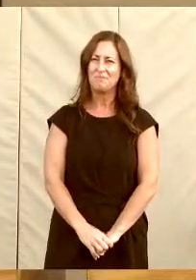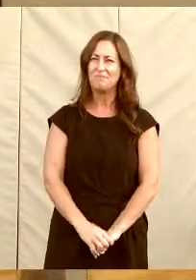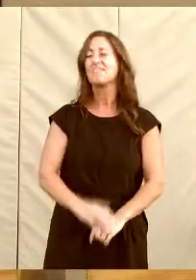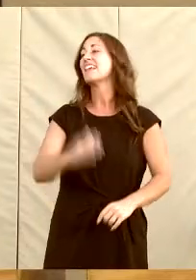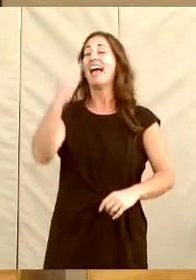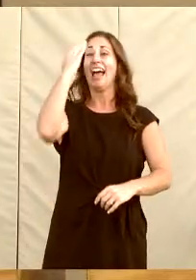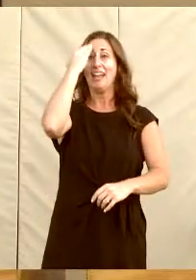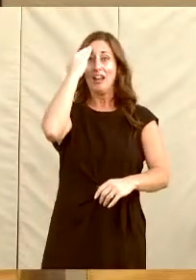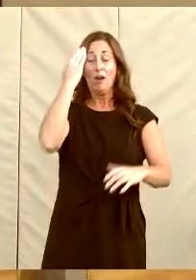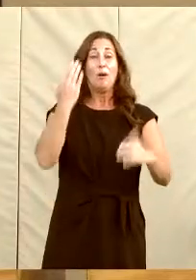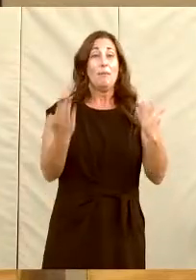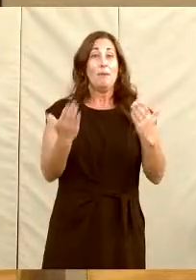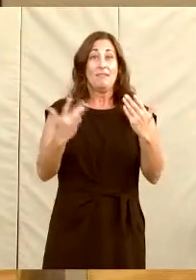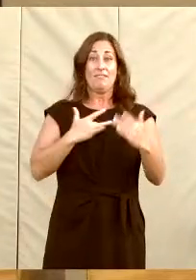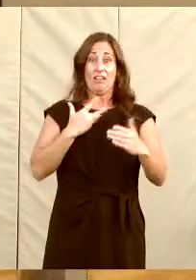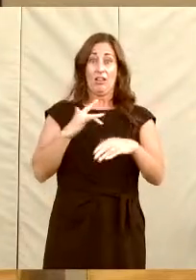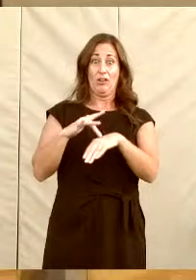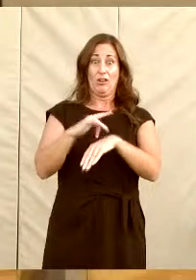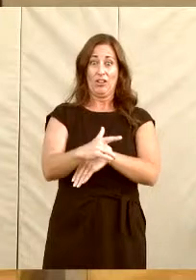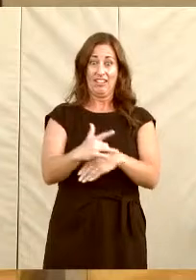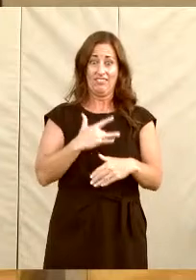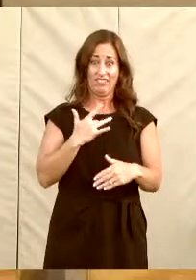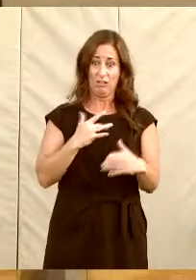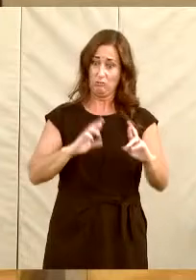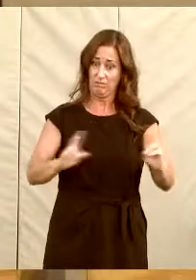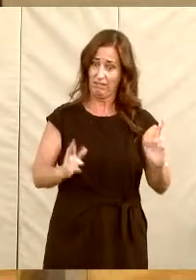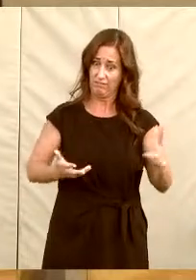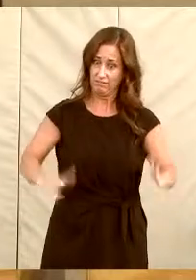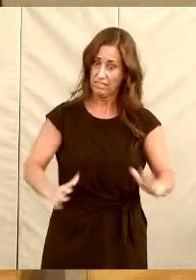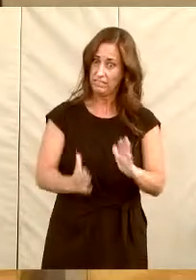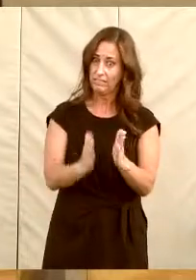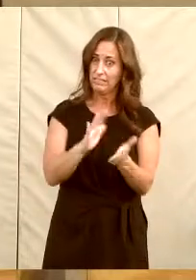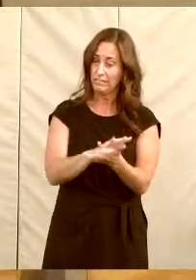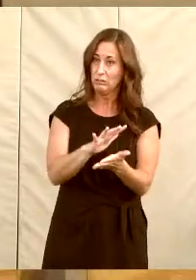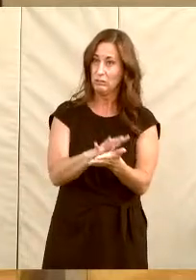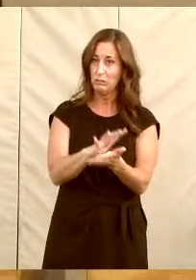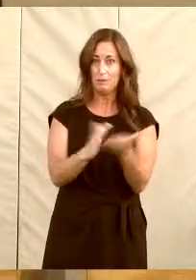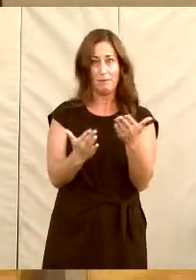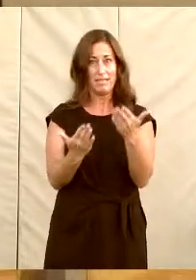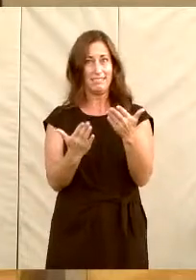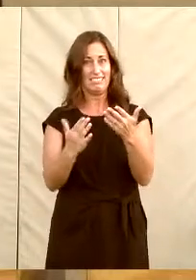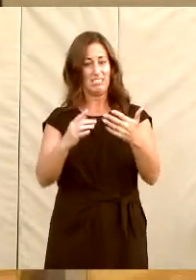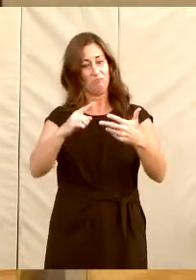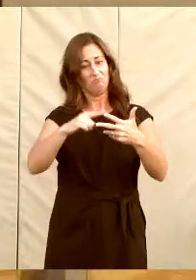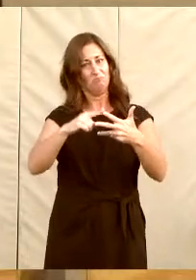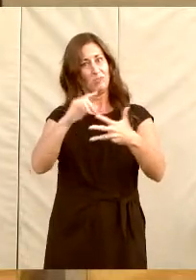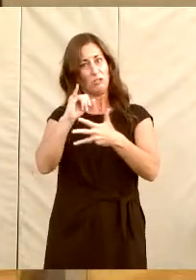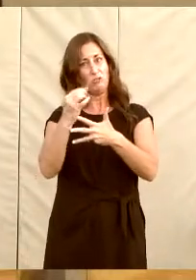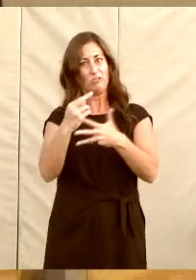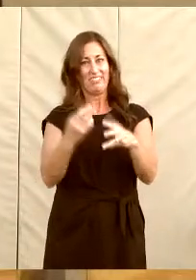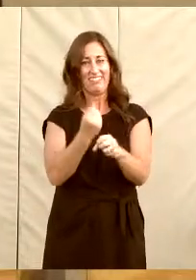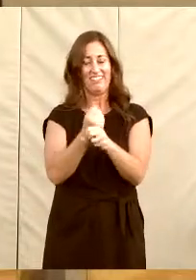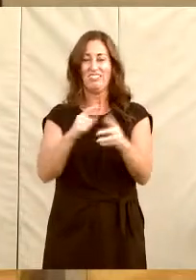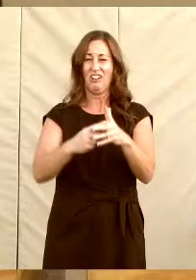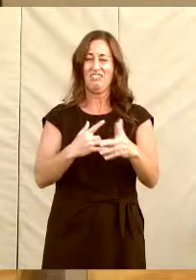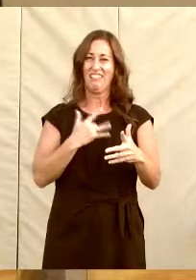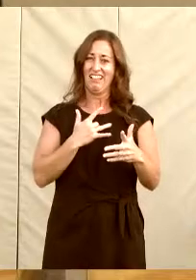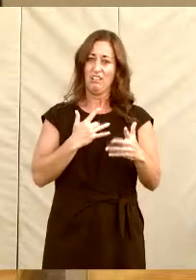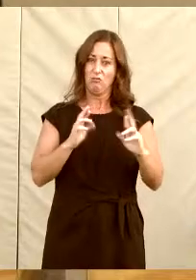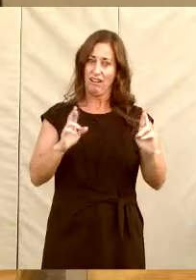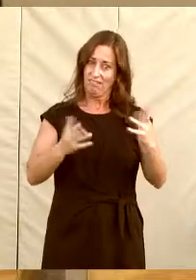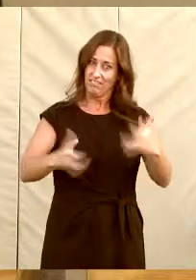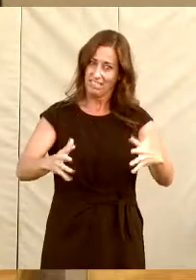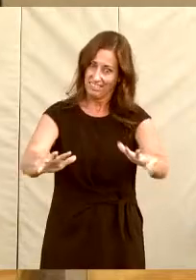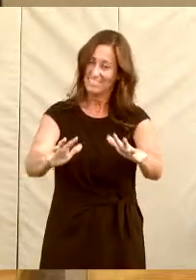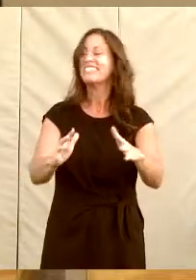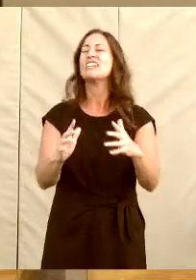senioritis may have come early, like the beginning of junior year early, but today we split up into 472 different and